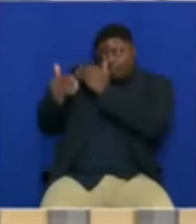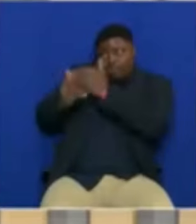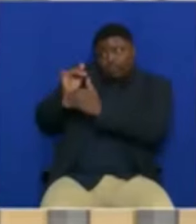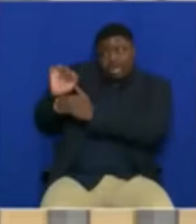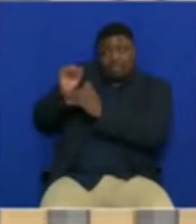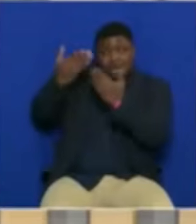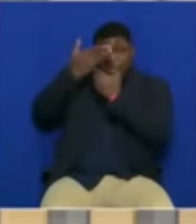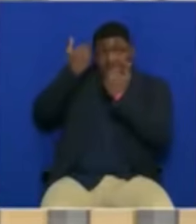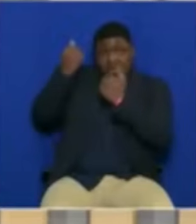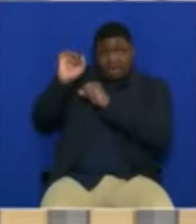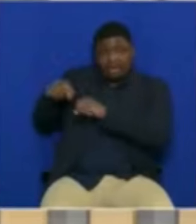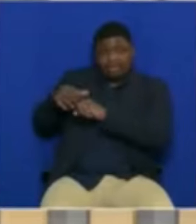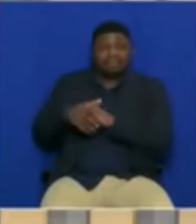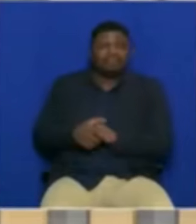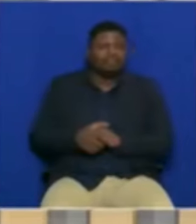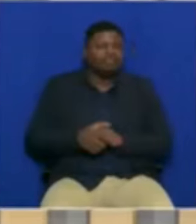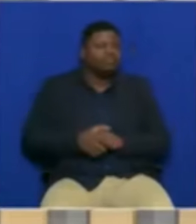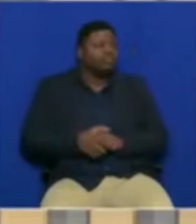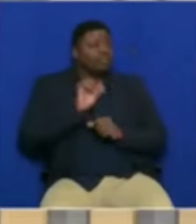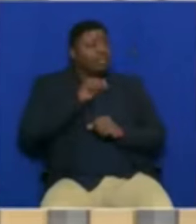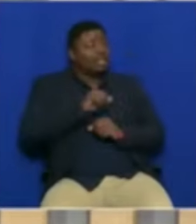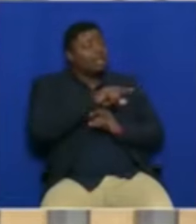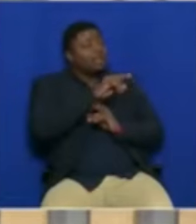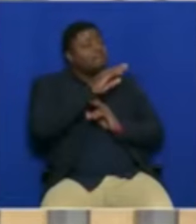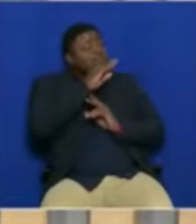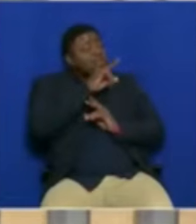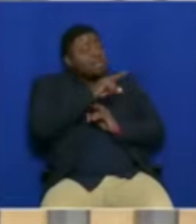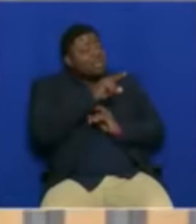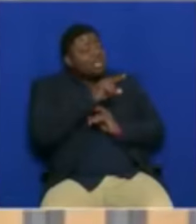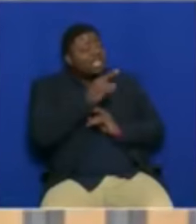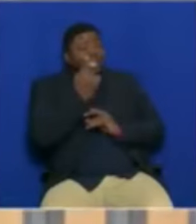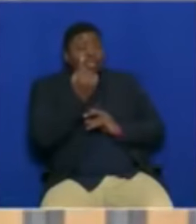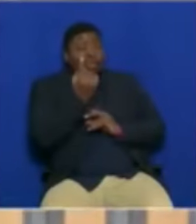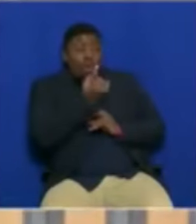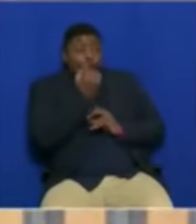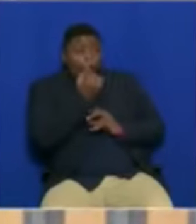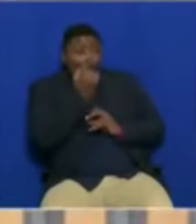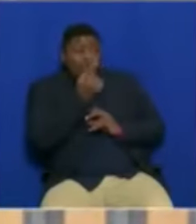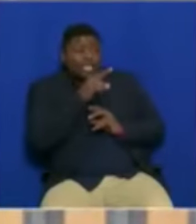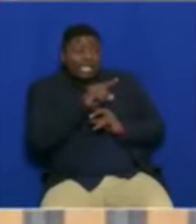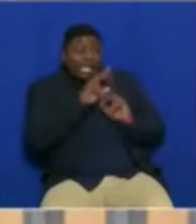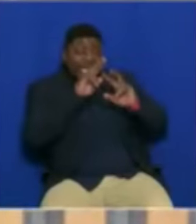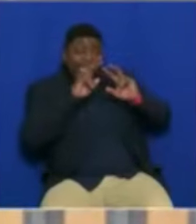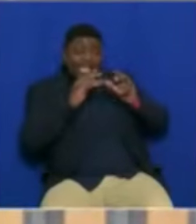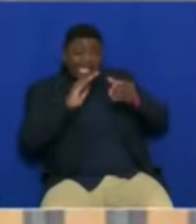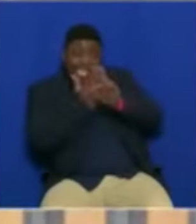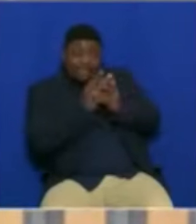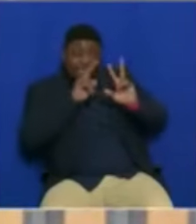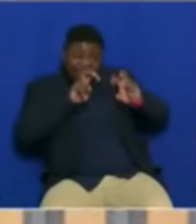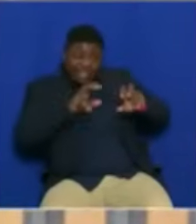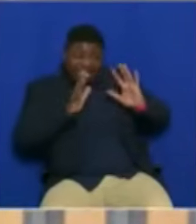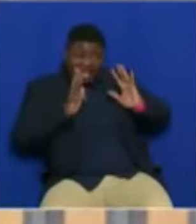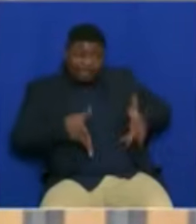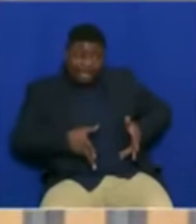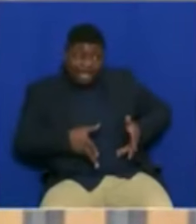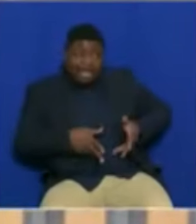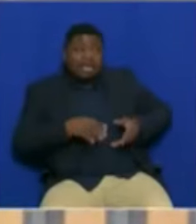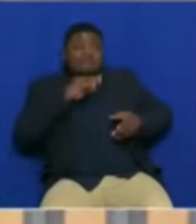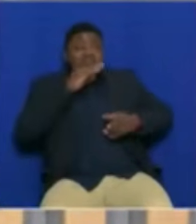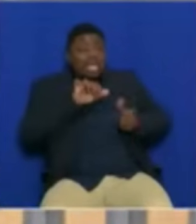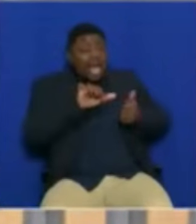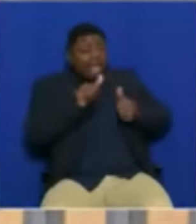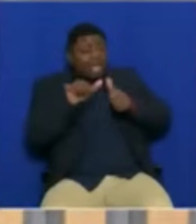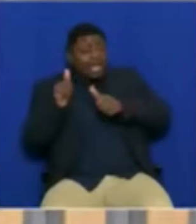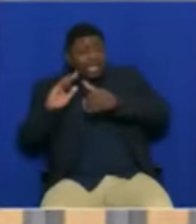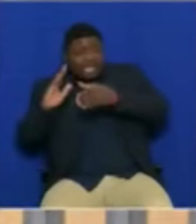investigated. In previous cases that you investigated, did you get the Section 27 referral? No,